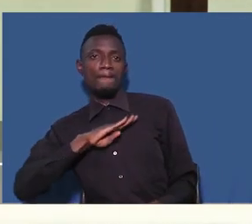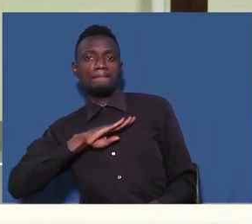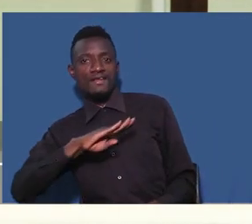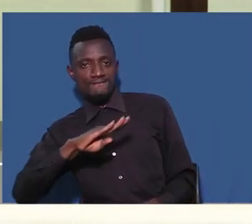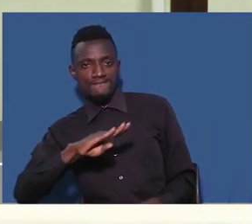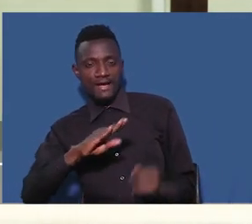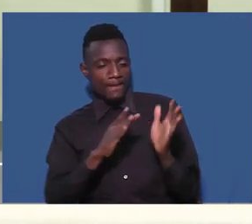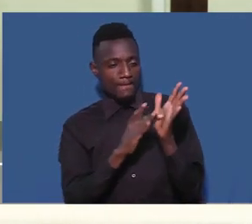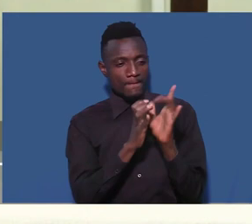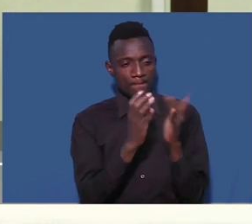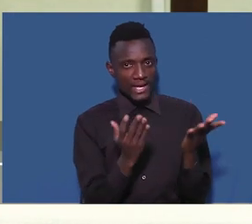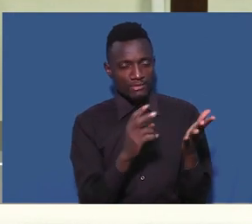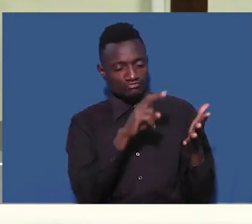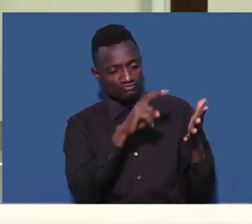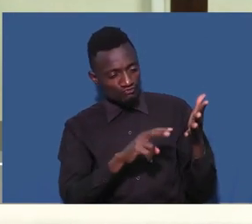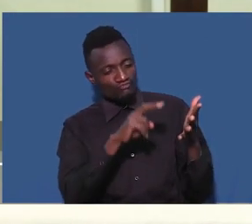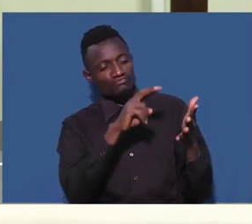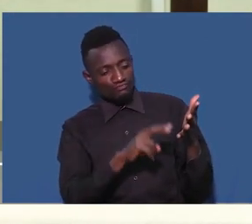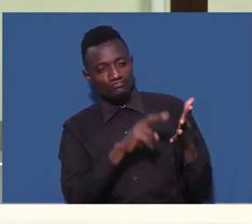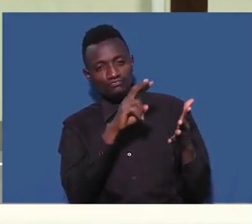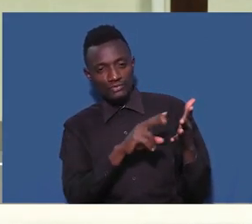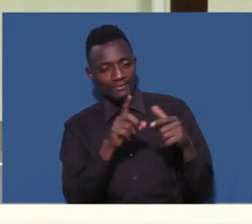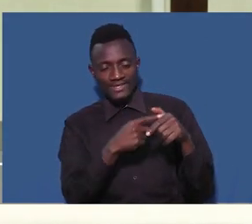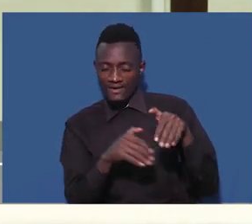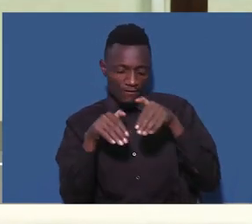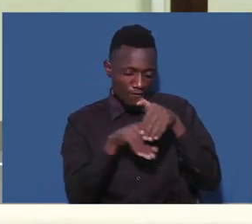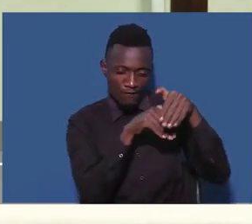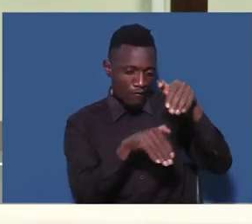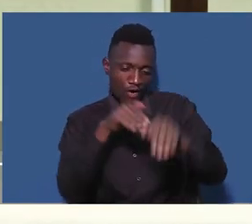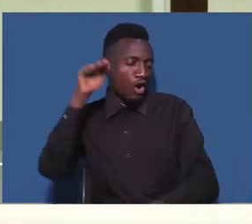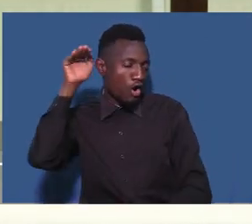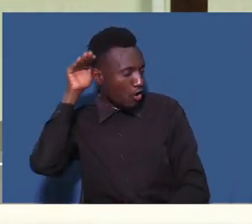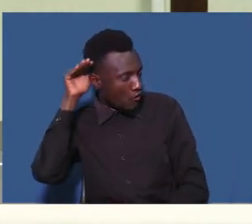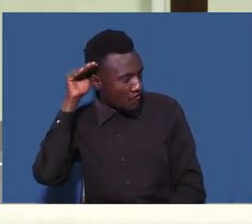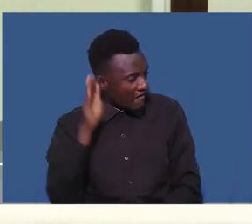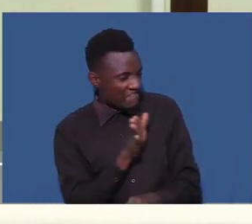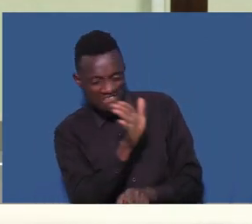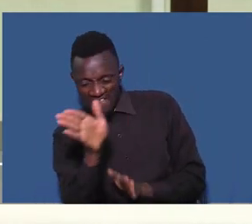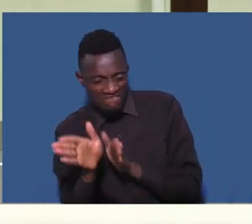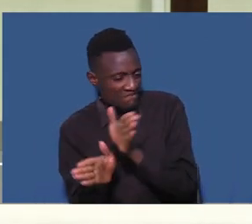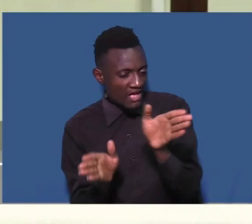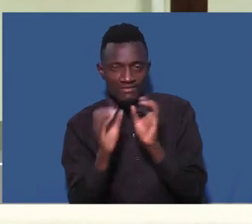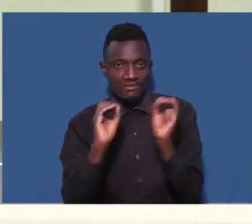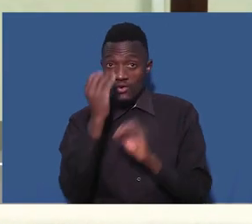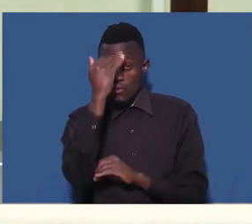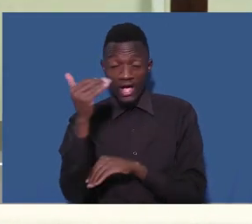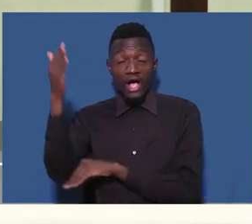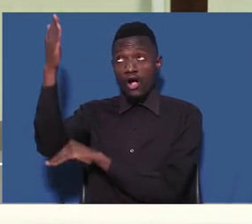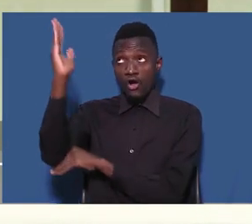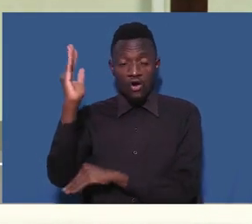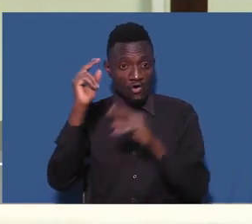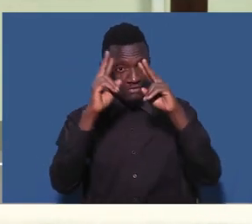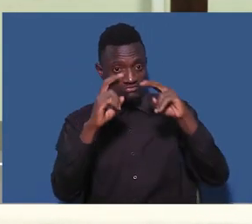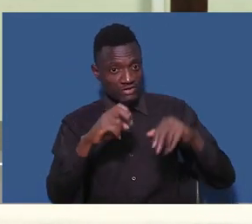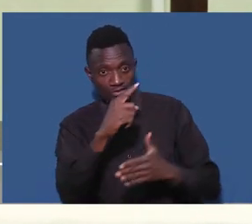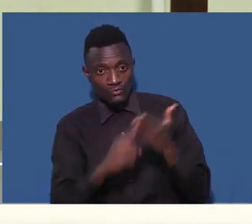them without question, and look at what God is saying, because what God is looking for is people who are confident in